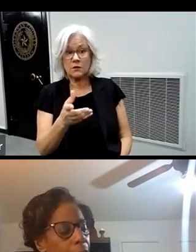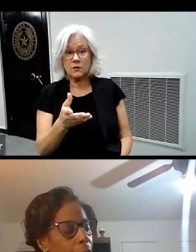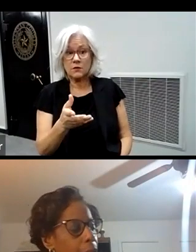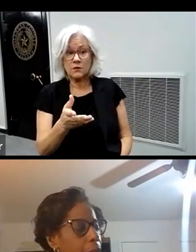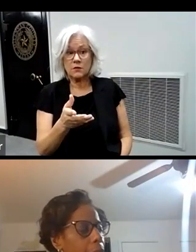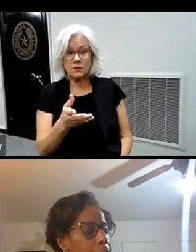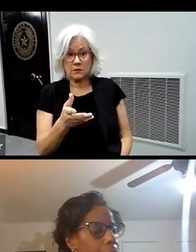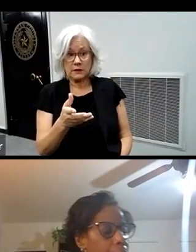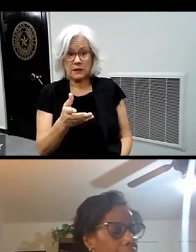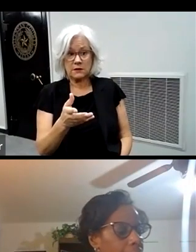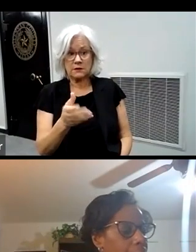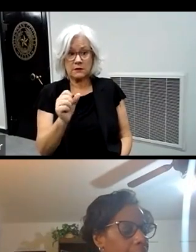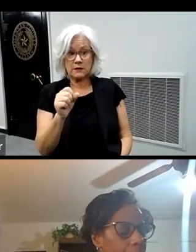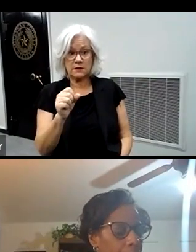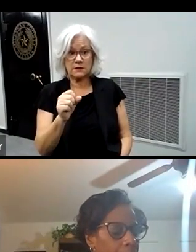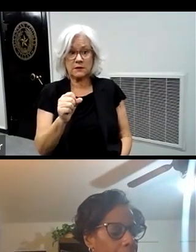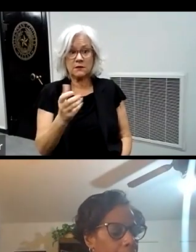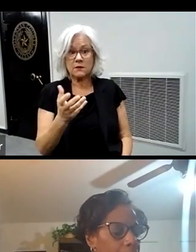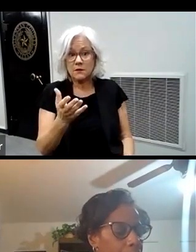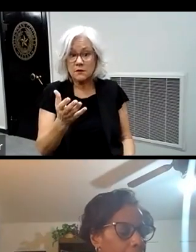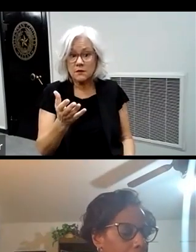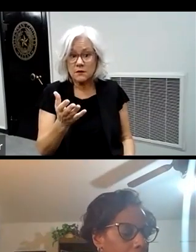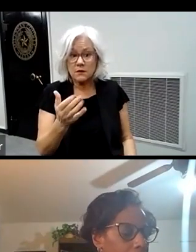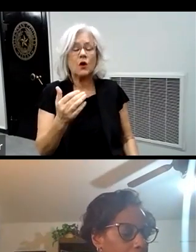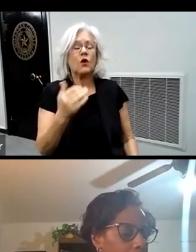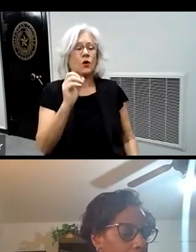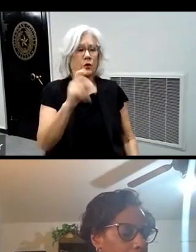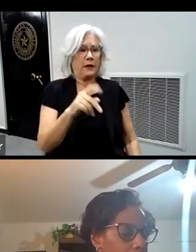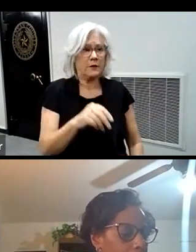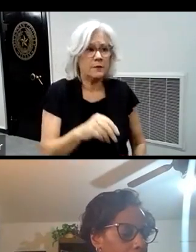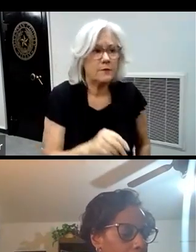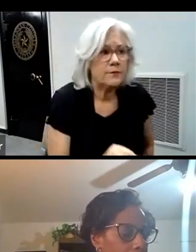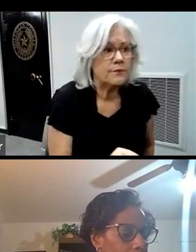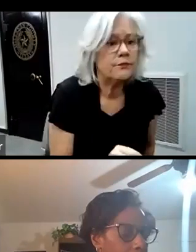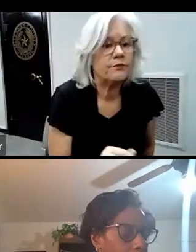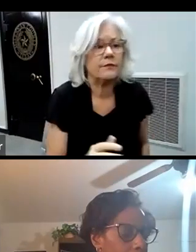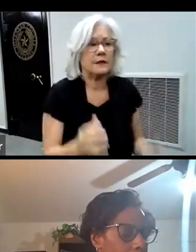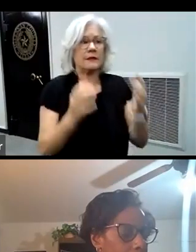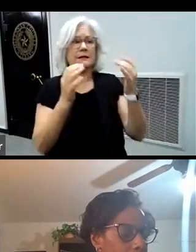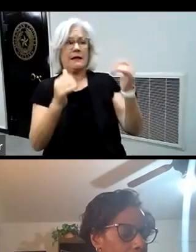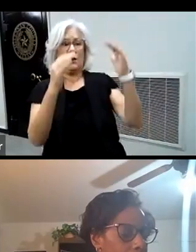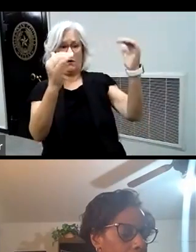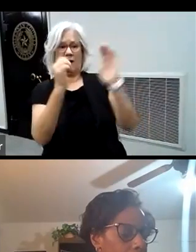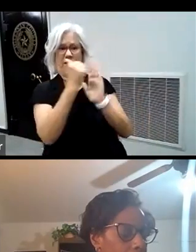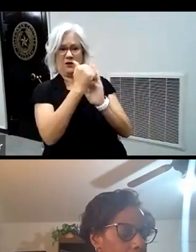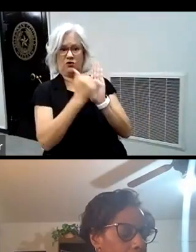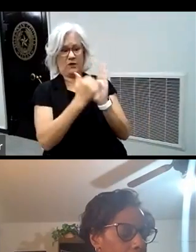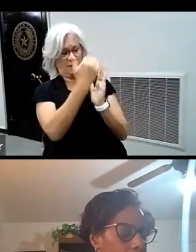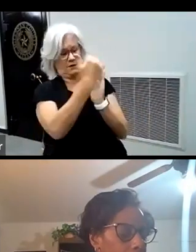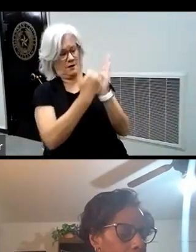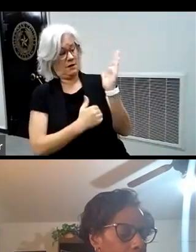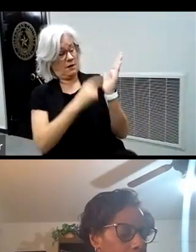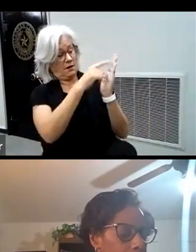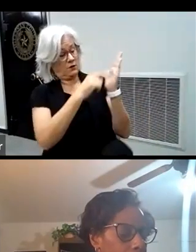He is on. He is. Okay. Let's go to item